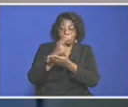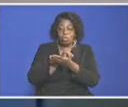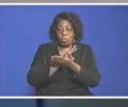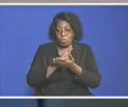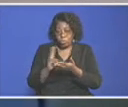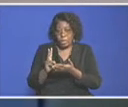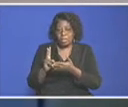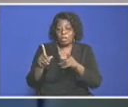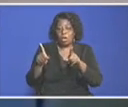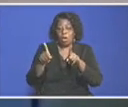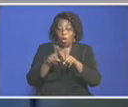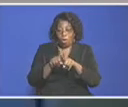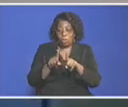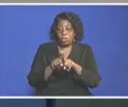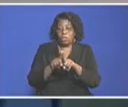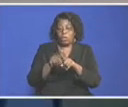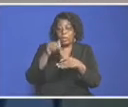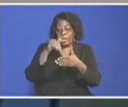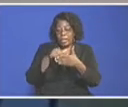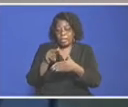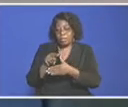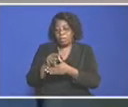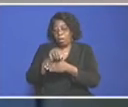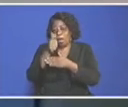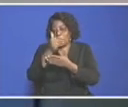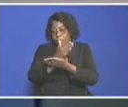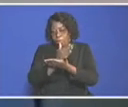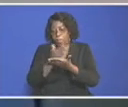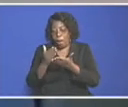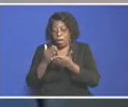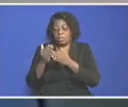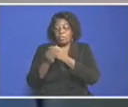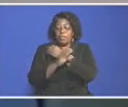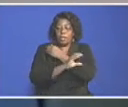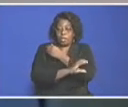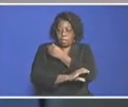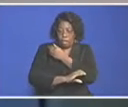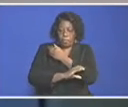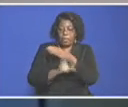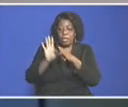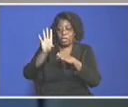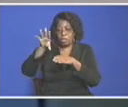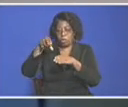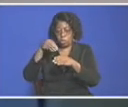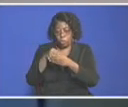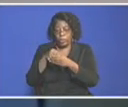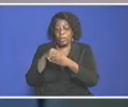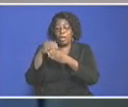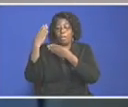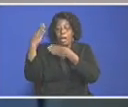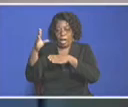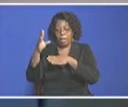has been also detected in other parts of the Caribbean, including the Bahamas, Guyana, and